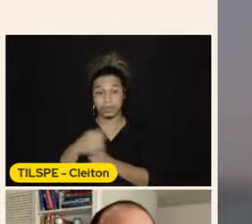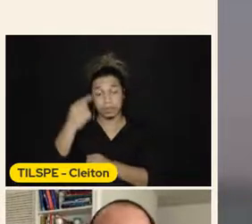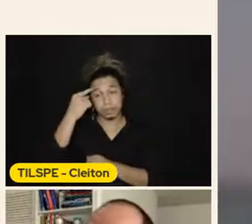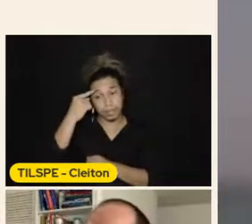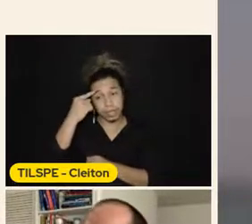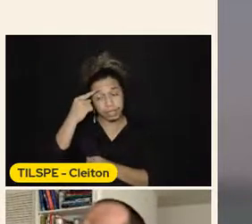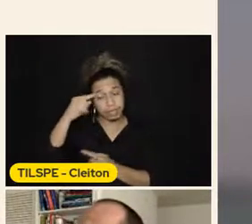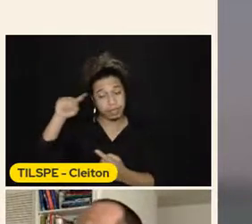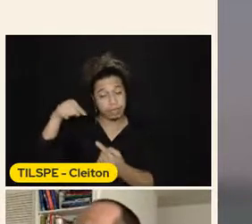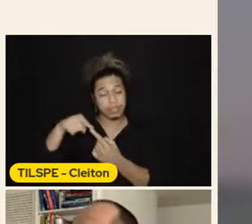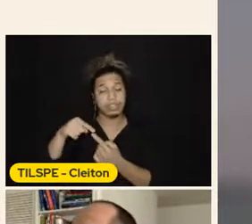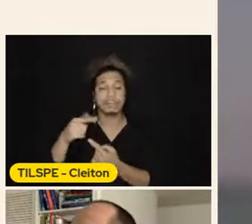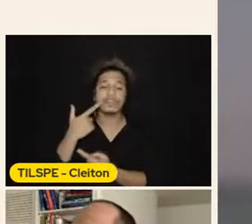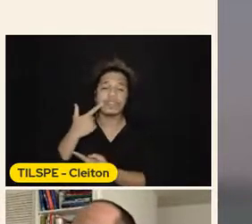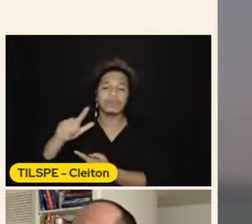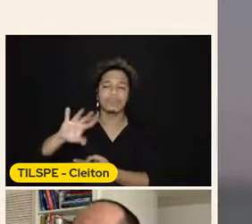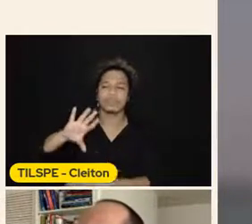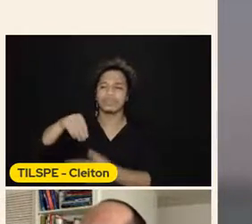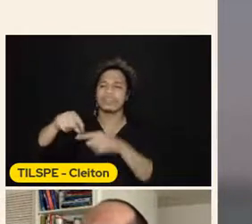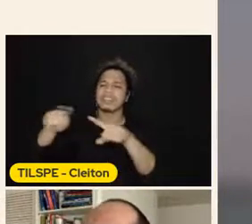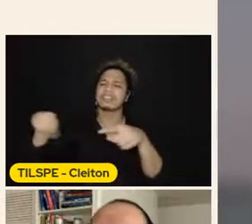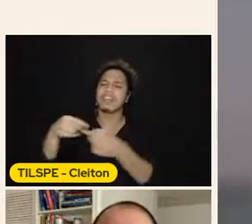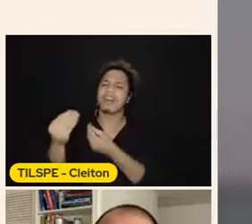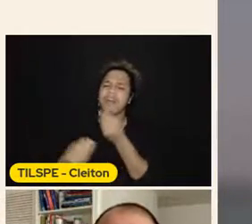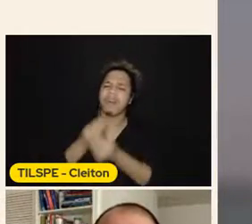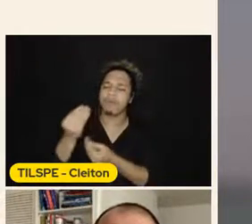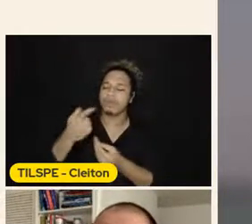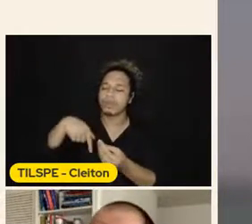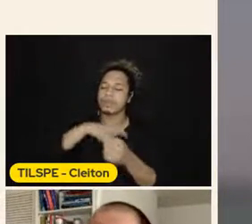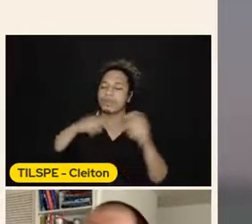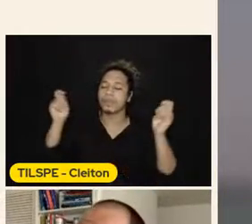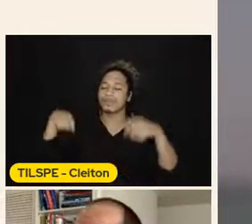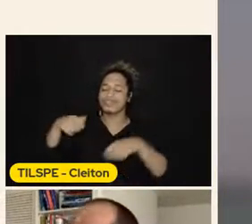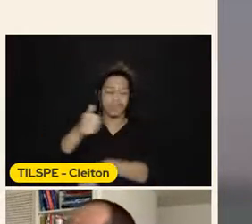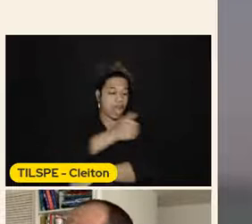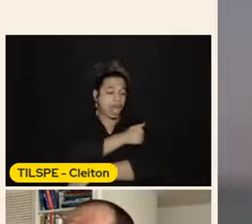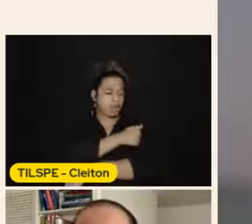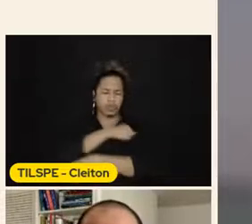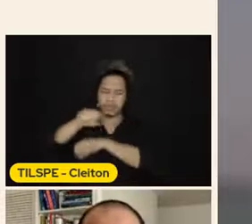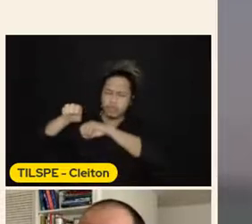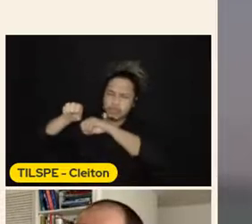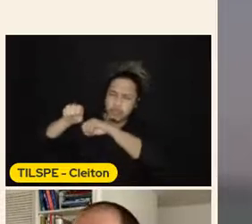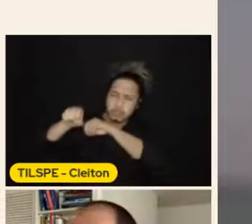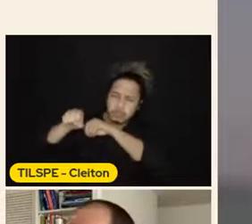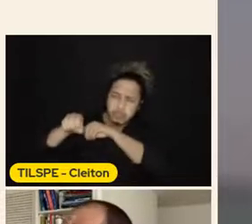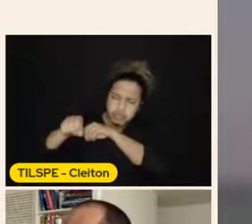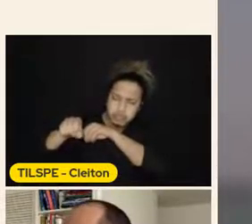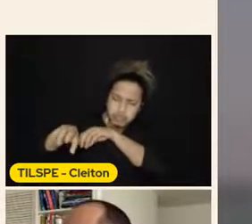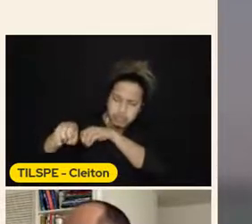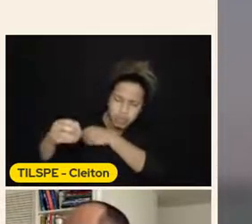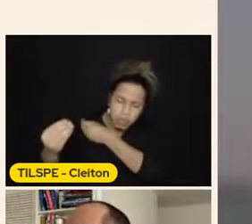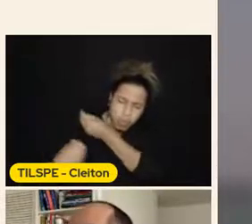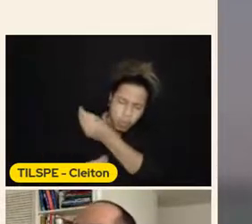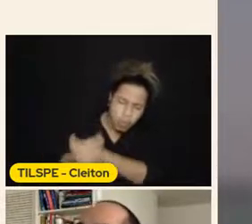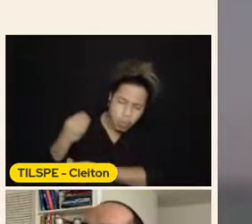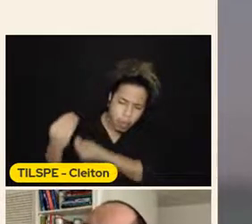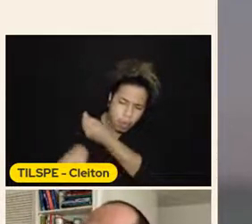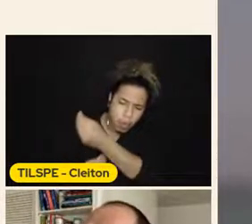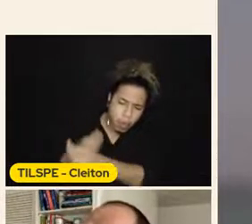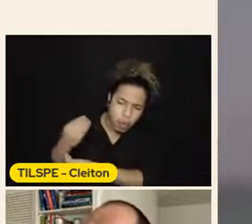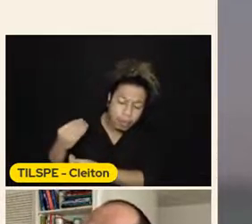that we can use in this classroom, we can teach students, even at a grade 4 ELL learners, English language learners,